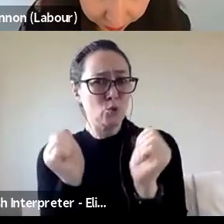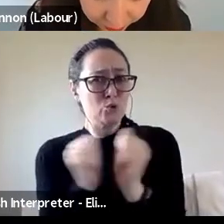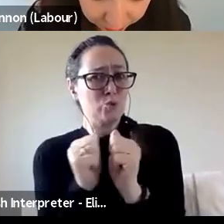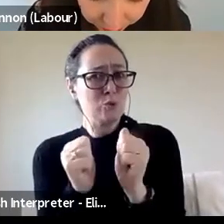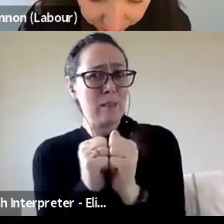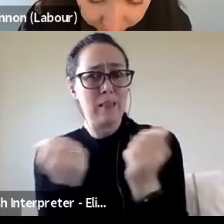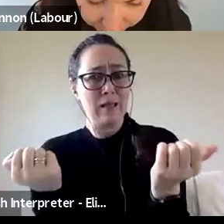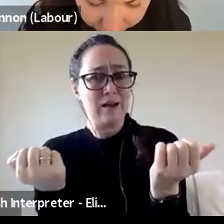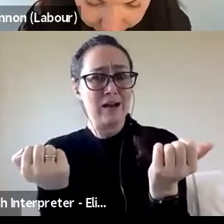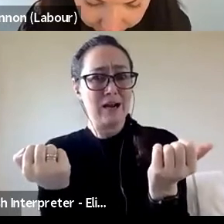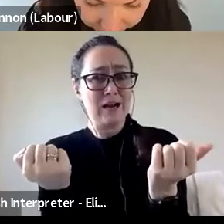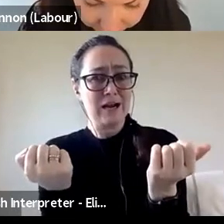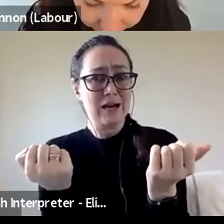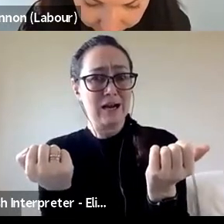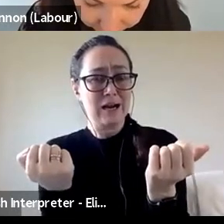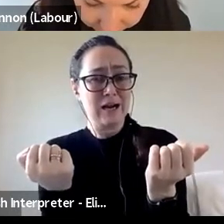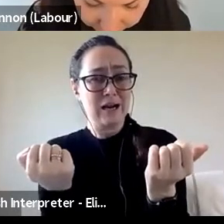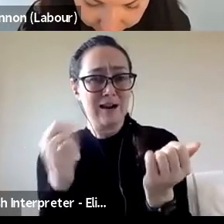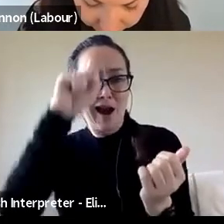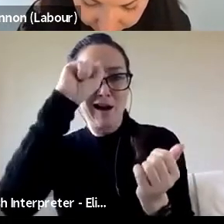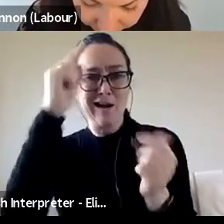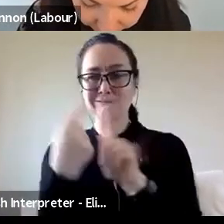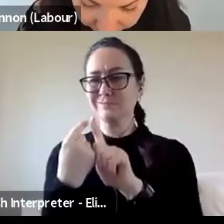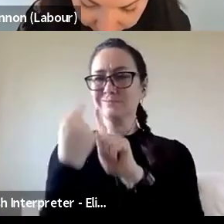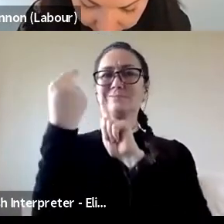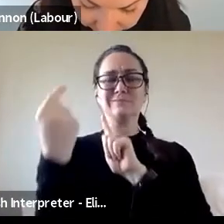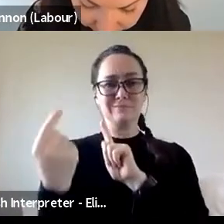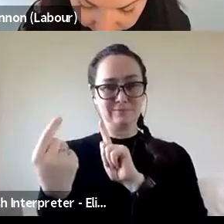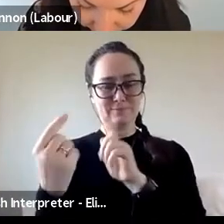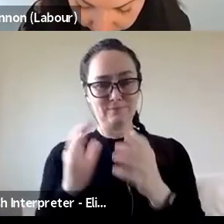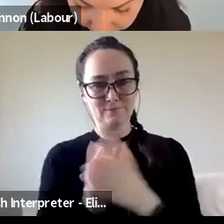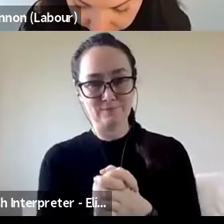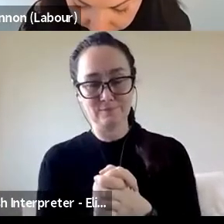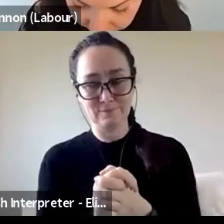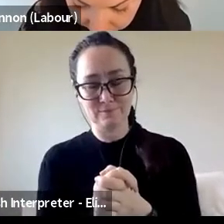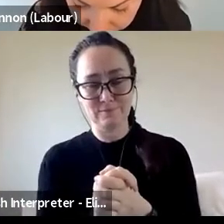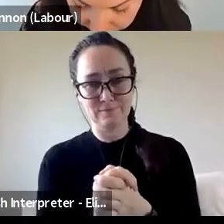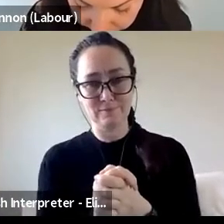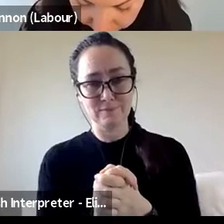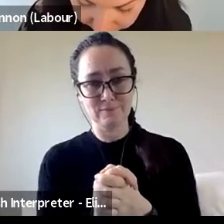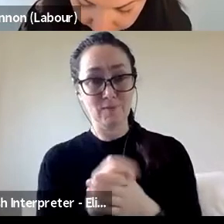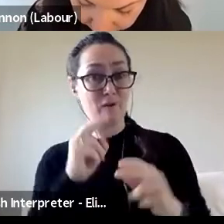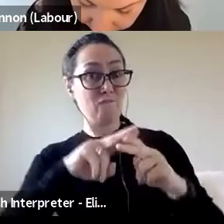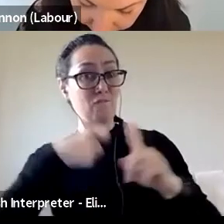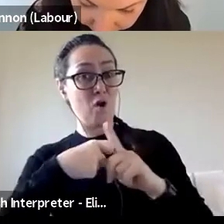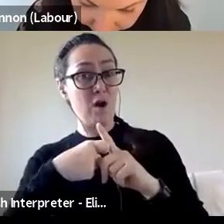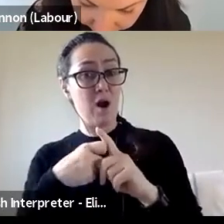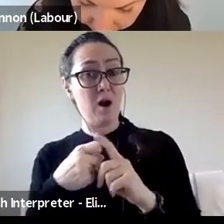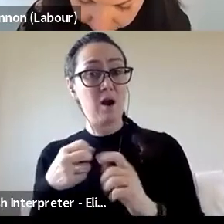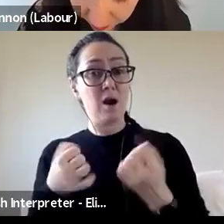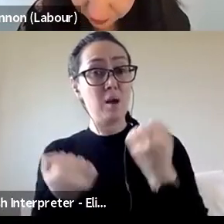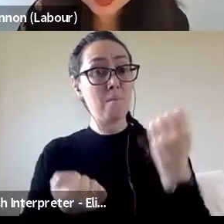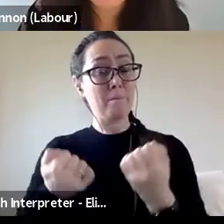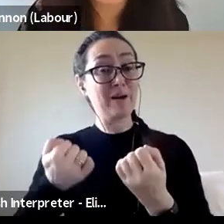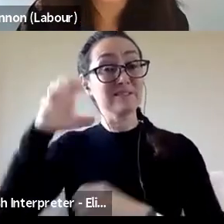physical distancing. The bus station in Falkirk has now been shut for the best part of nearly 3